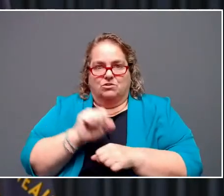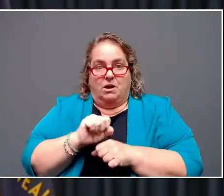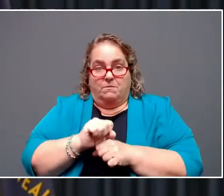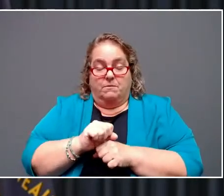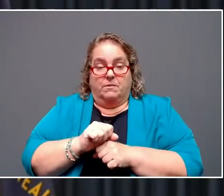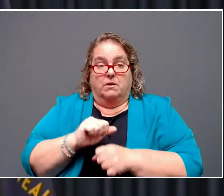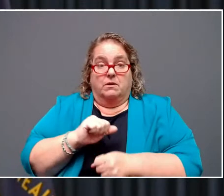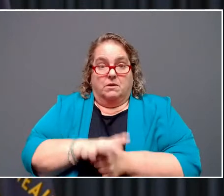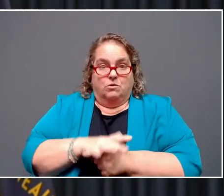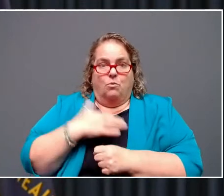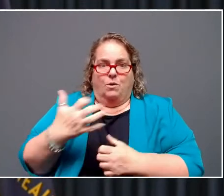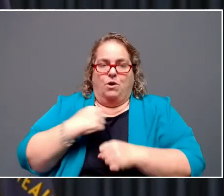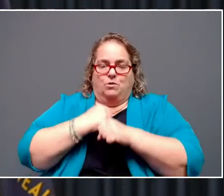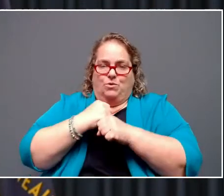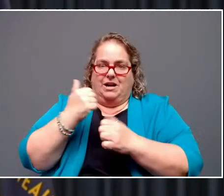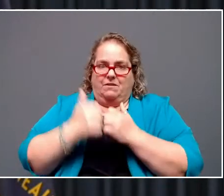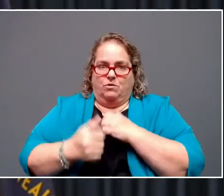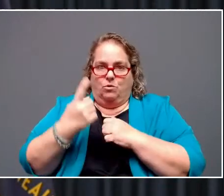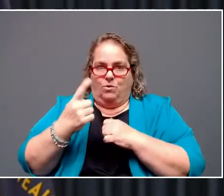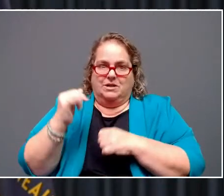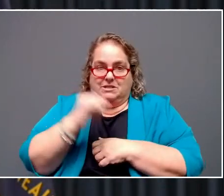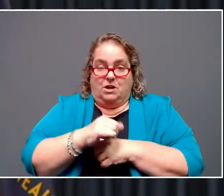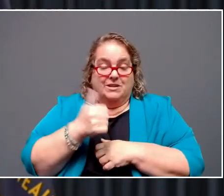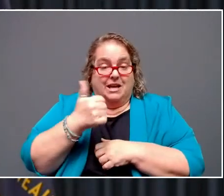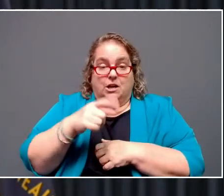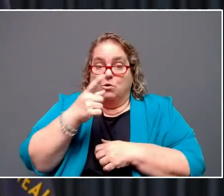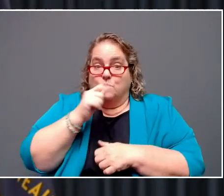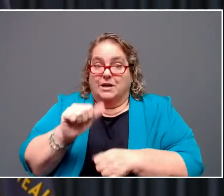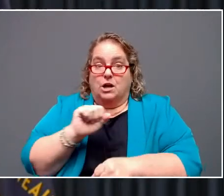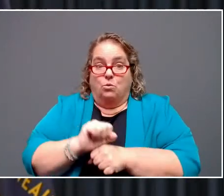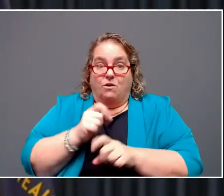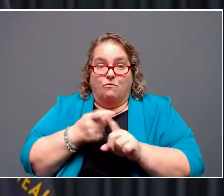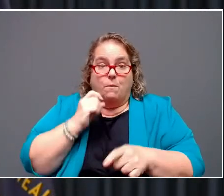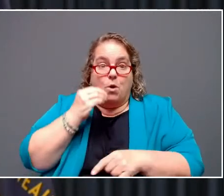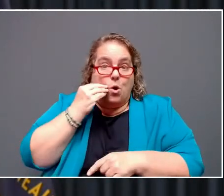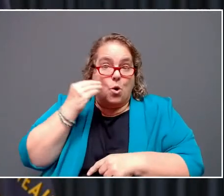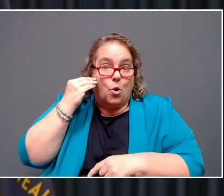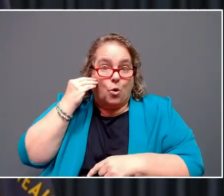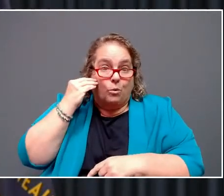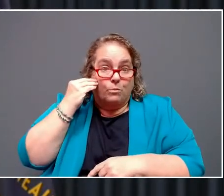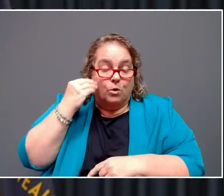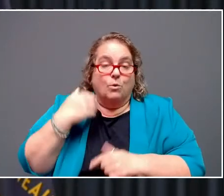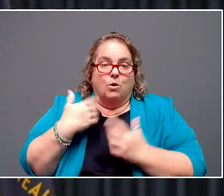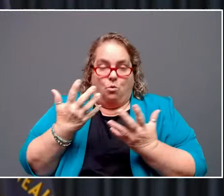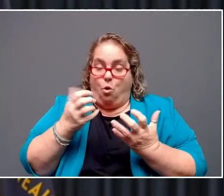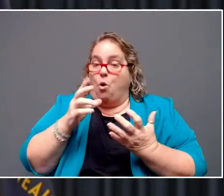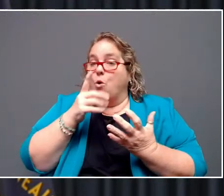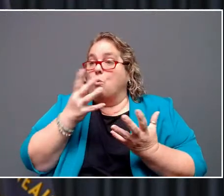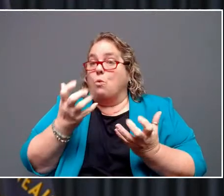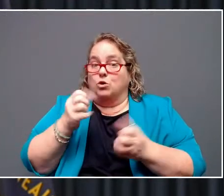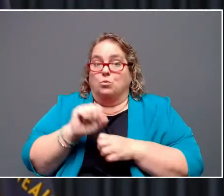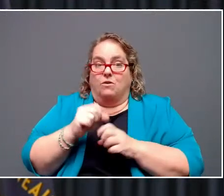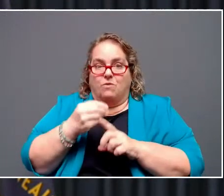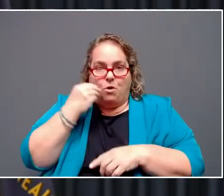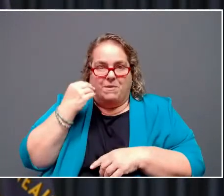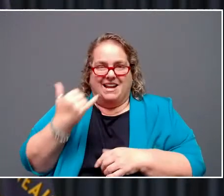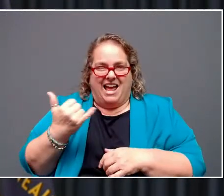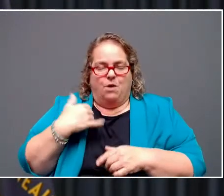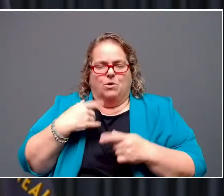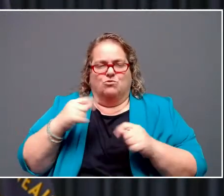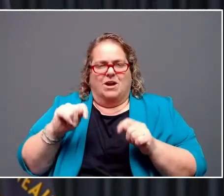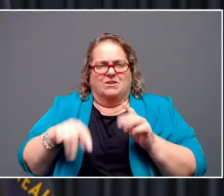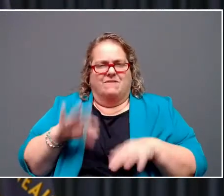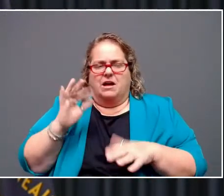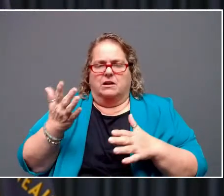protect everybody. So anybody who could work from home, we wanted to work from home. Now we're trying to find the